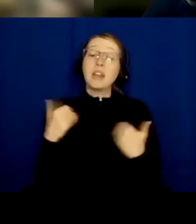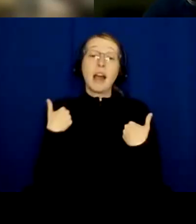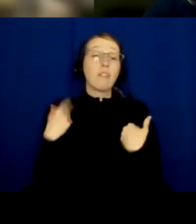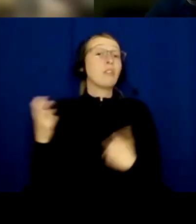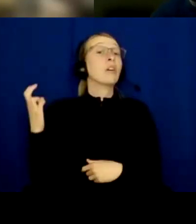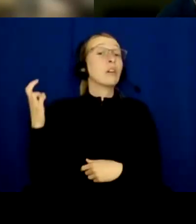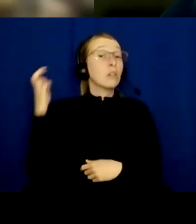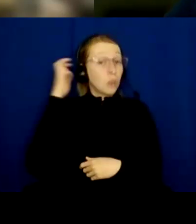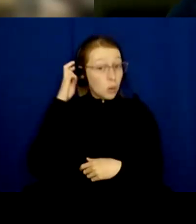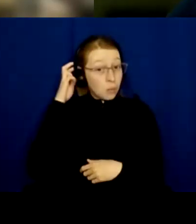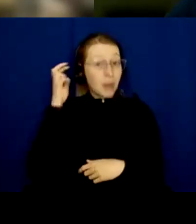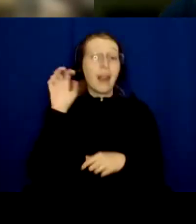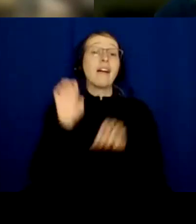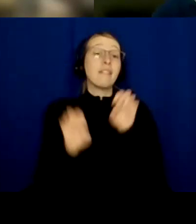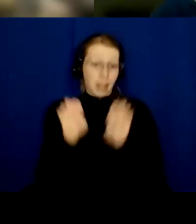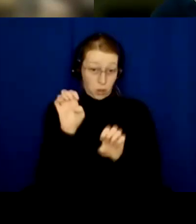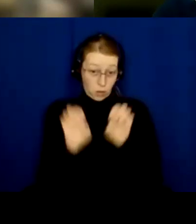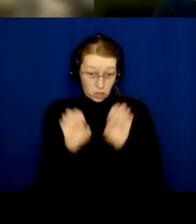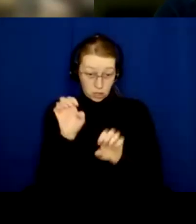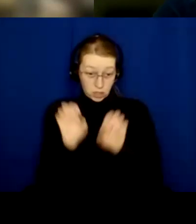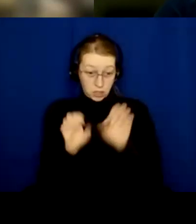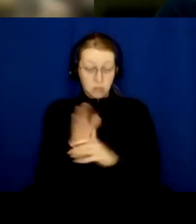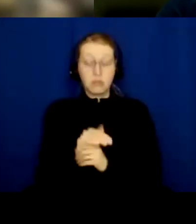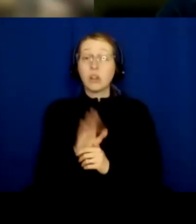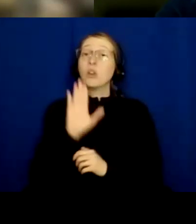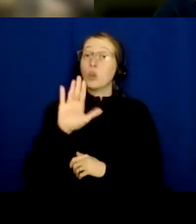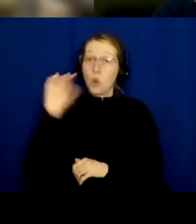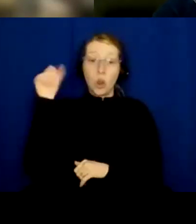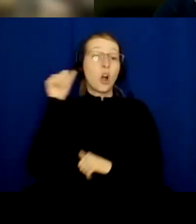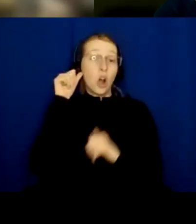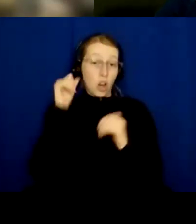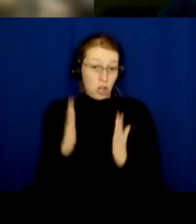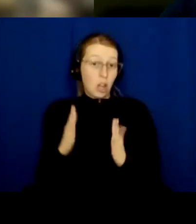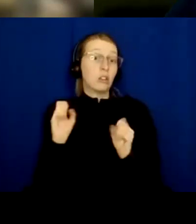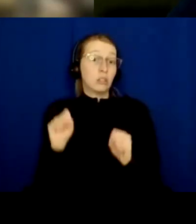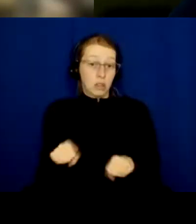and your audiologist could direct that forward.